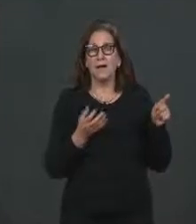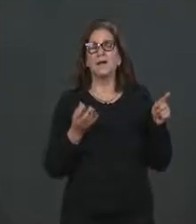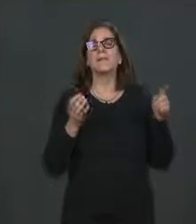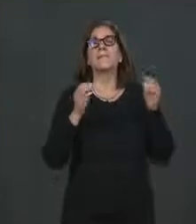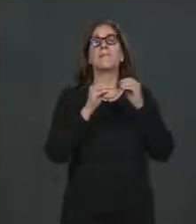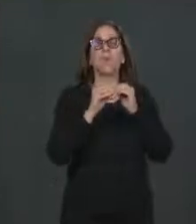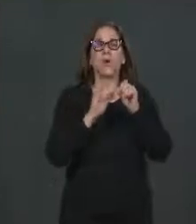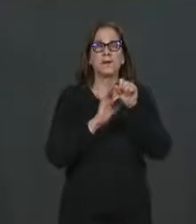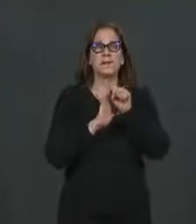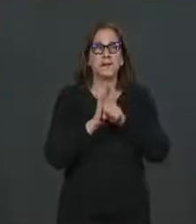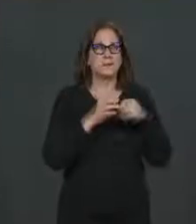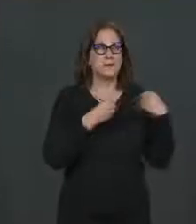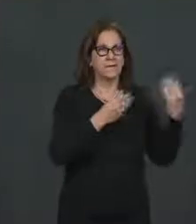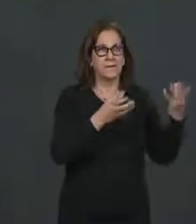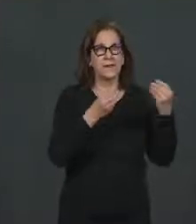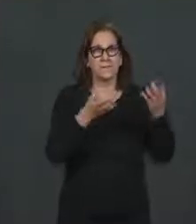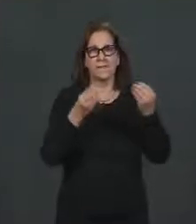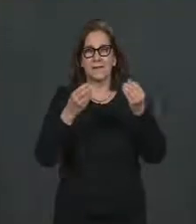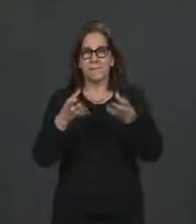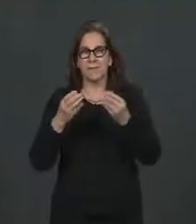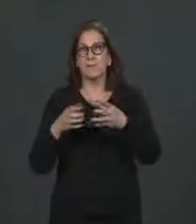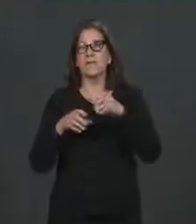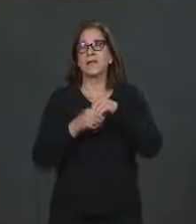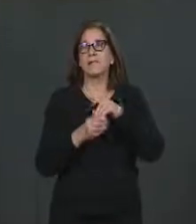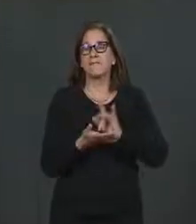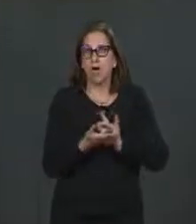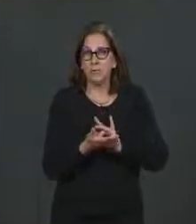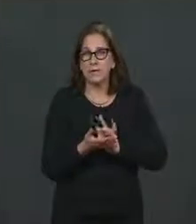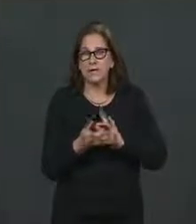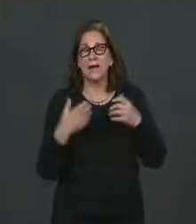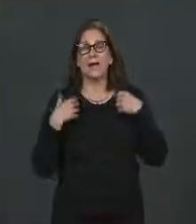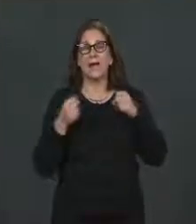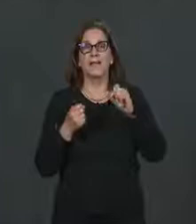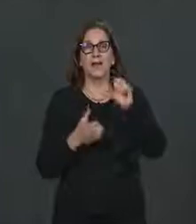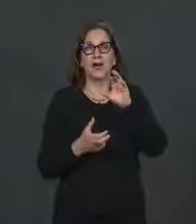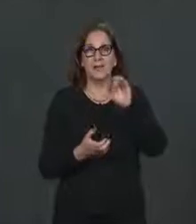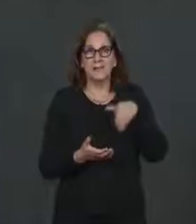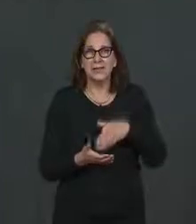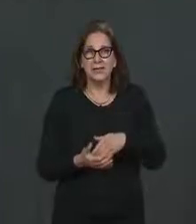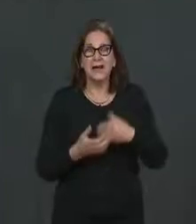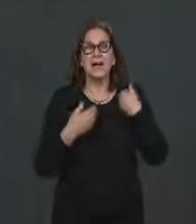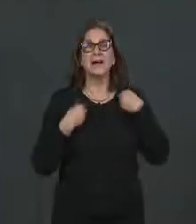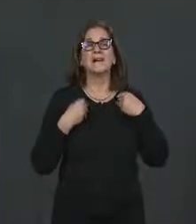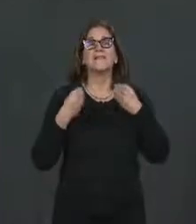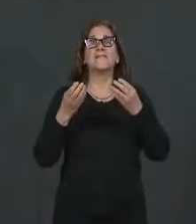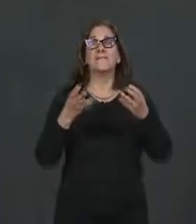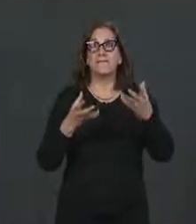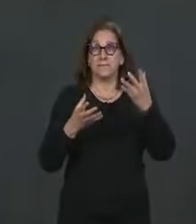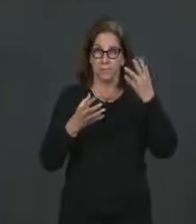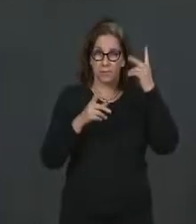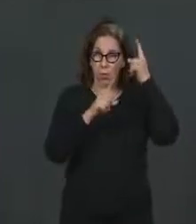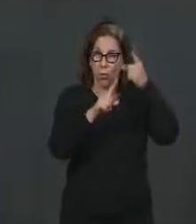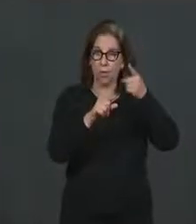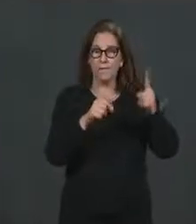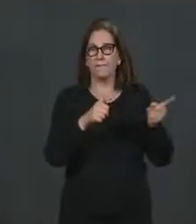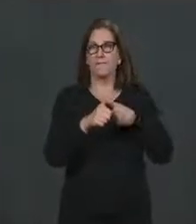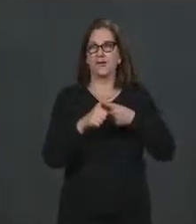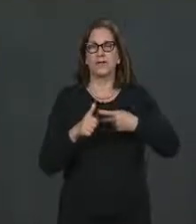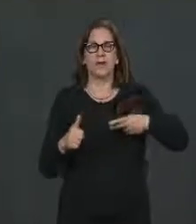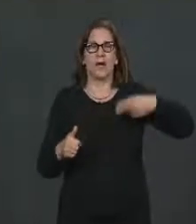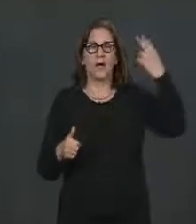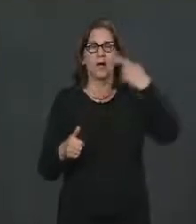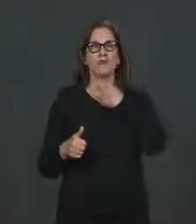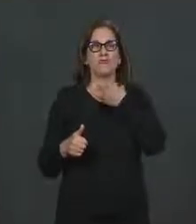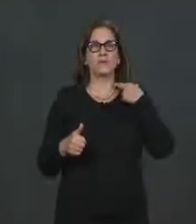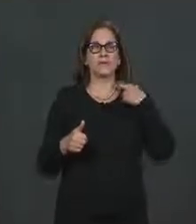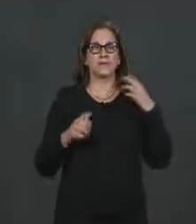pharmacies, we can vaccinate the highest risk Americans even more quickly than we already are. And then we make